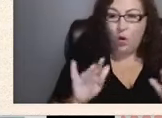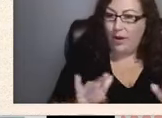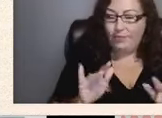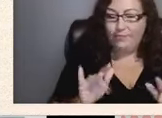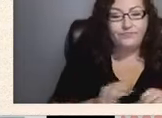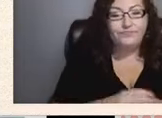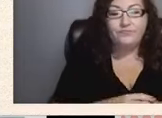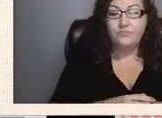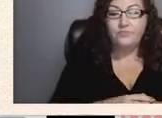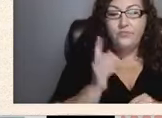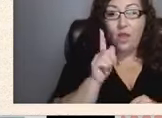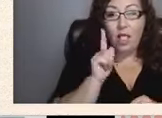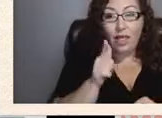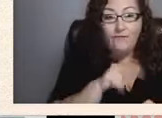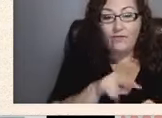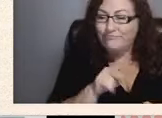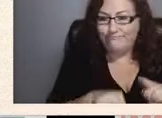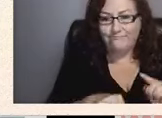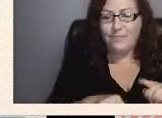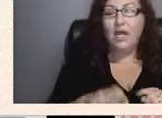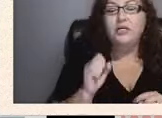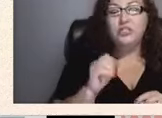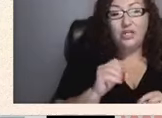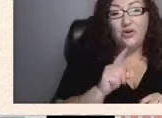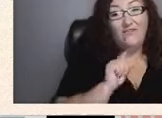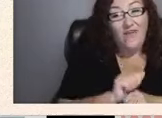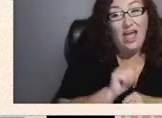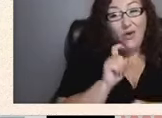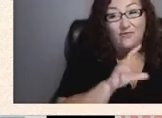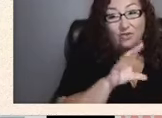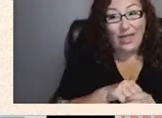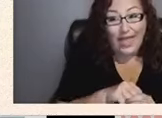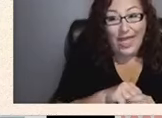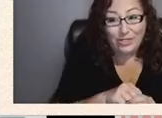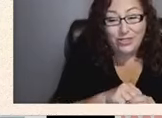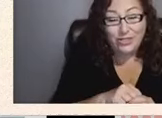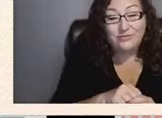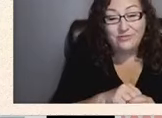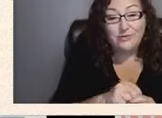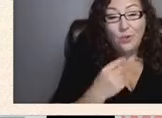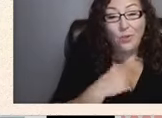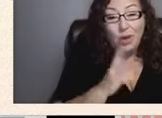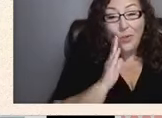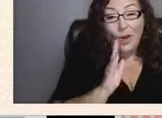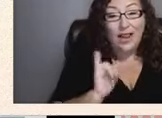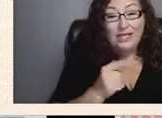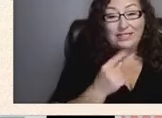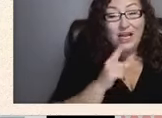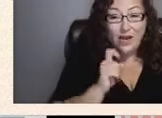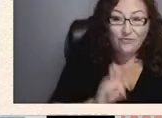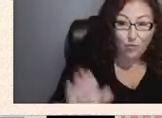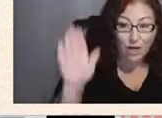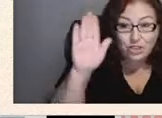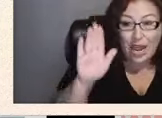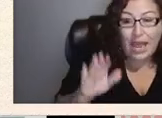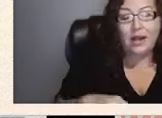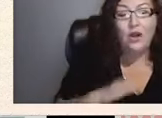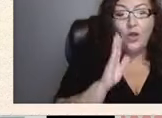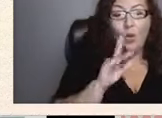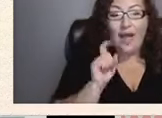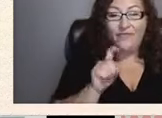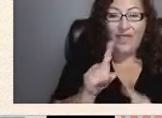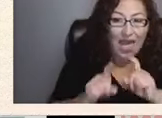you guys to engage, and in fact, you're going to have to engage. We're going to, like I said, you're going to have to raise your hand. You're going to have to ask and